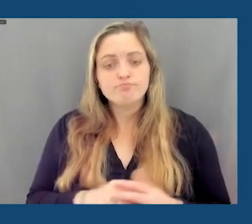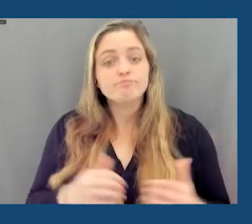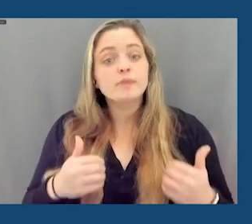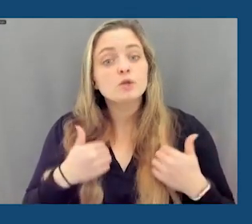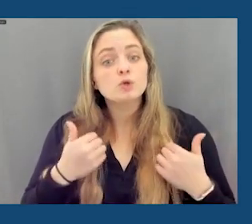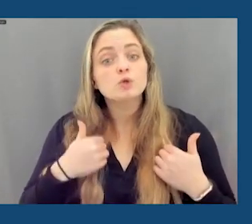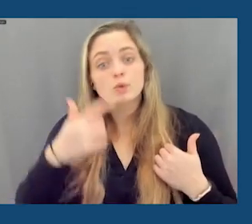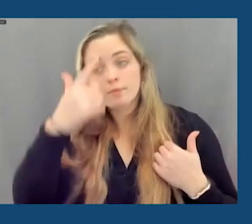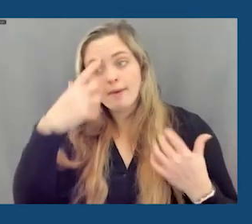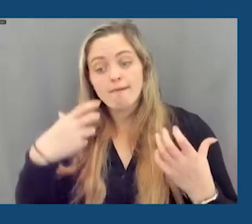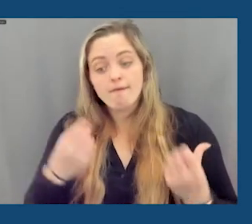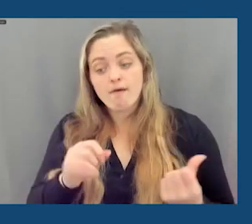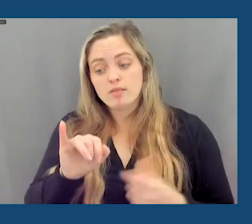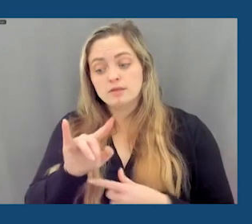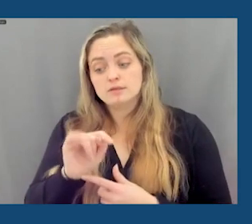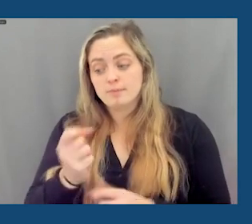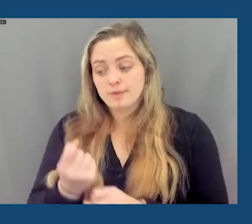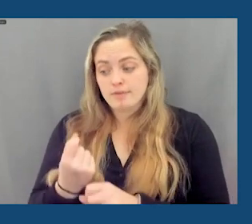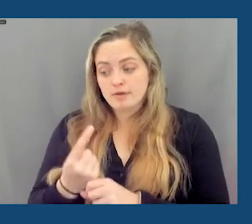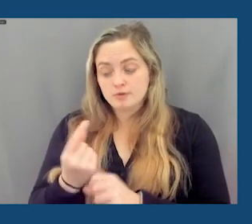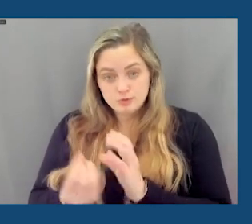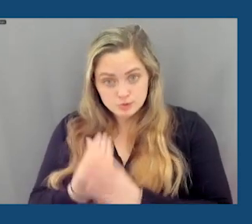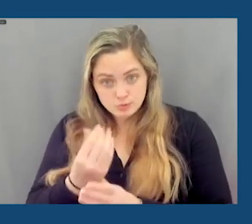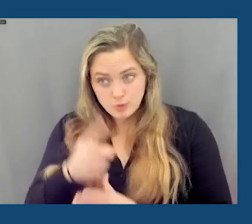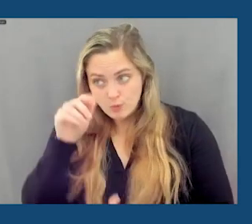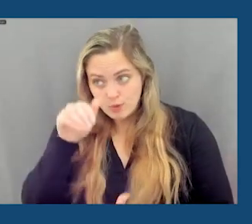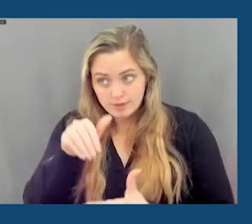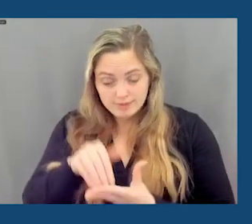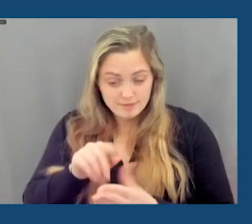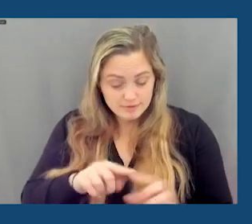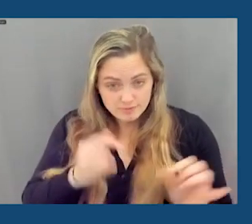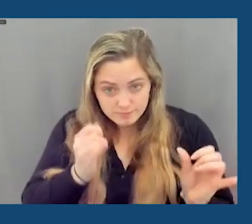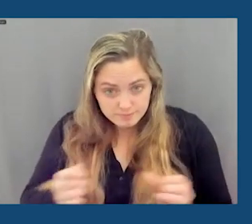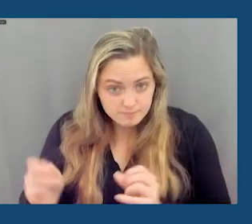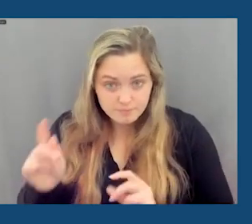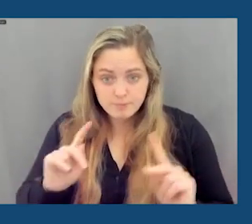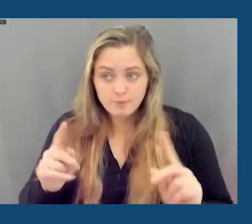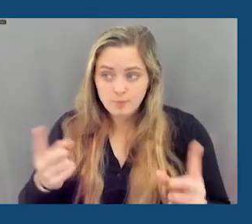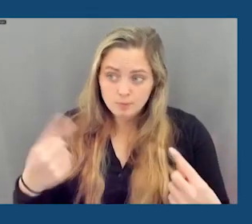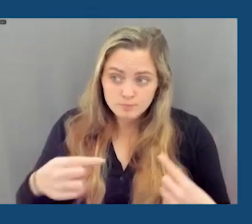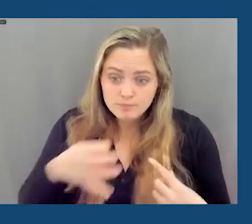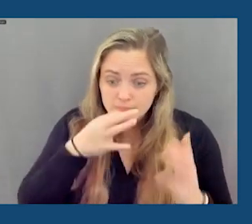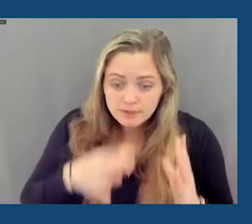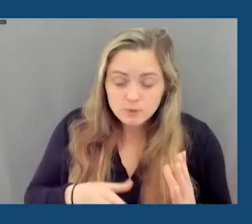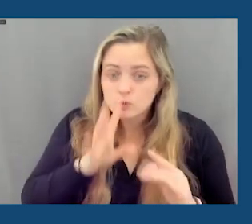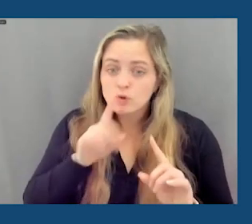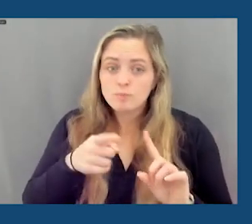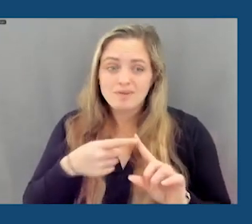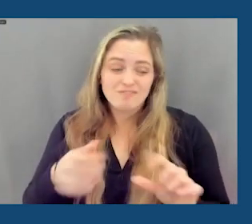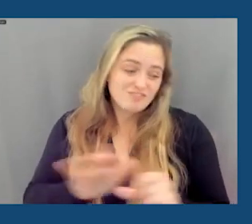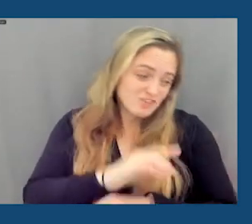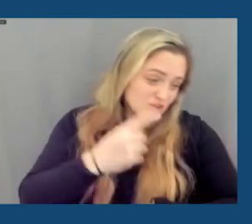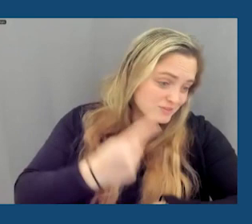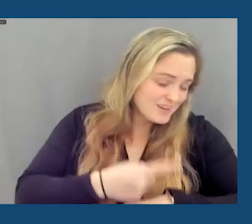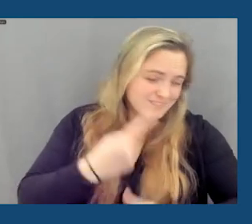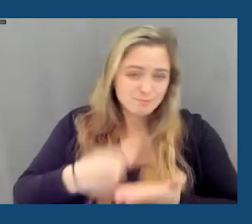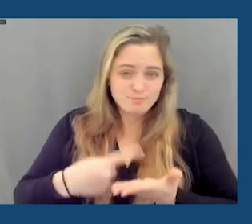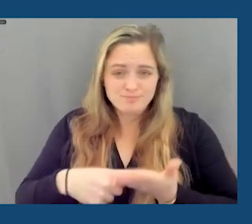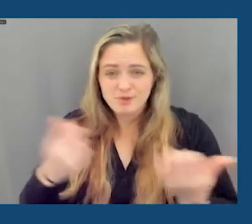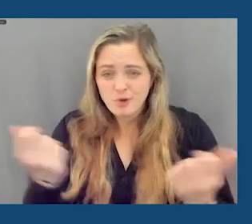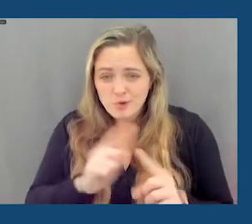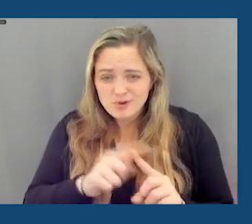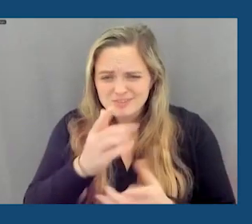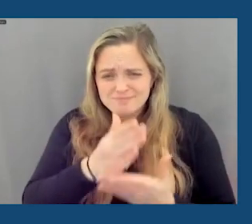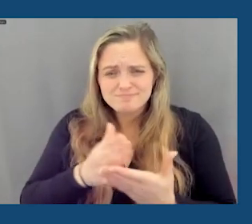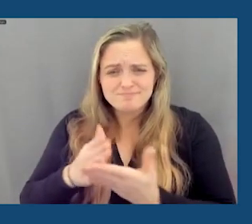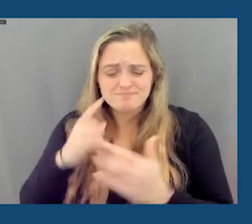summit last spring. We had over 1,000 individuals and experts who spoke about this for an entire day to talk about all the aspects of